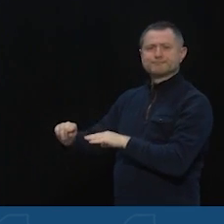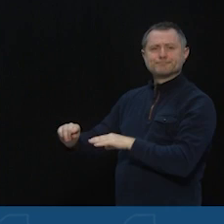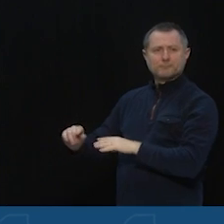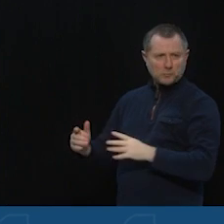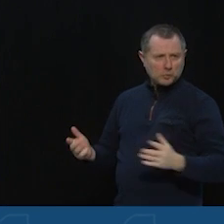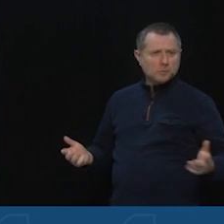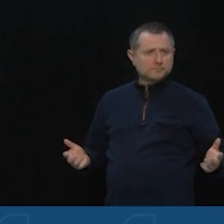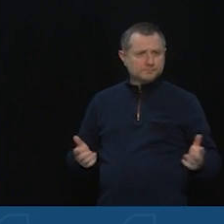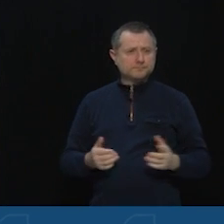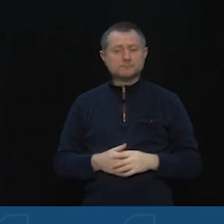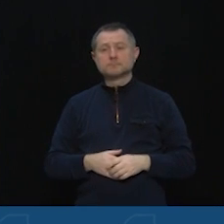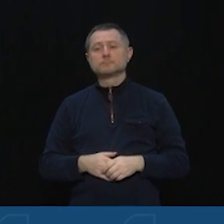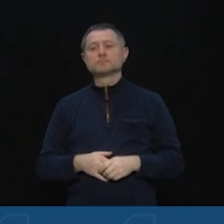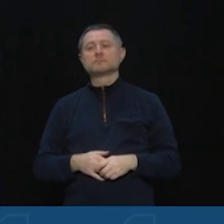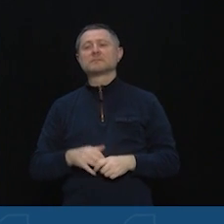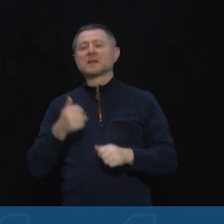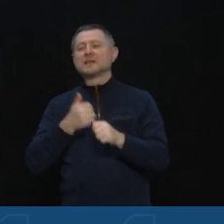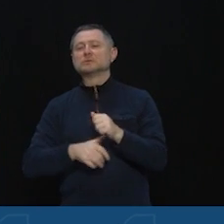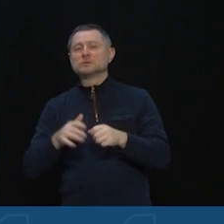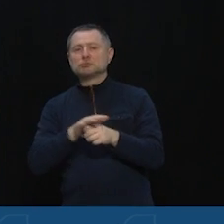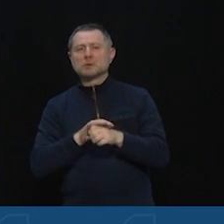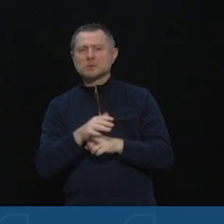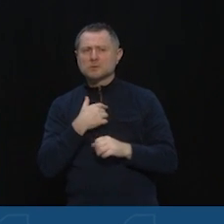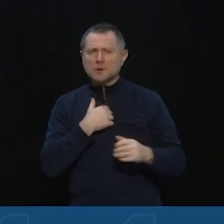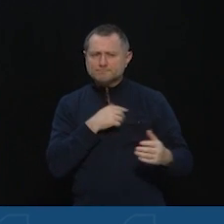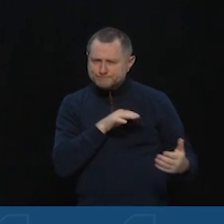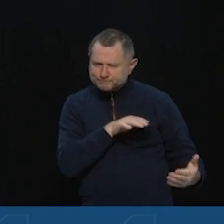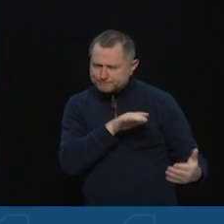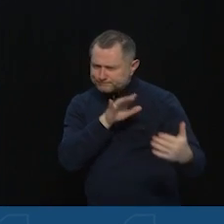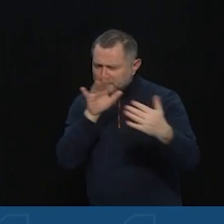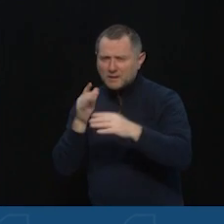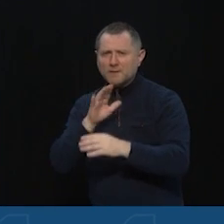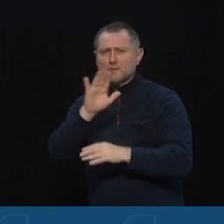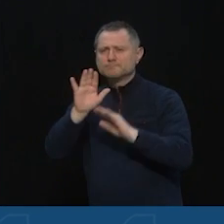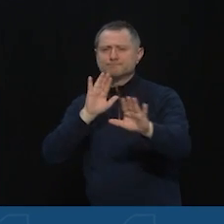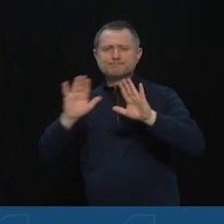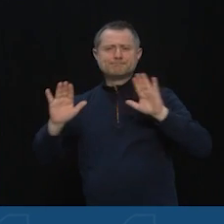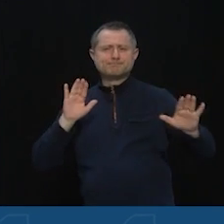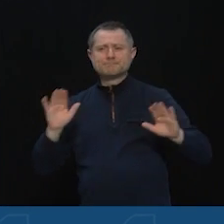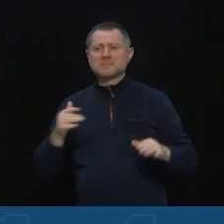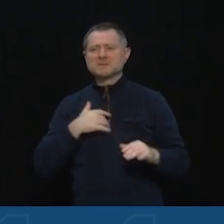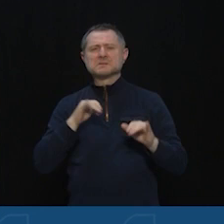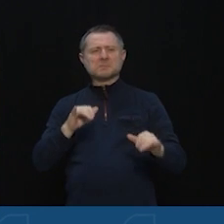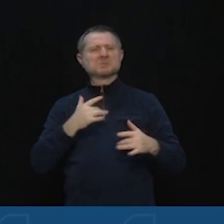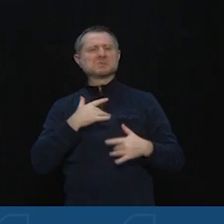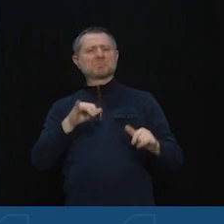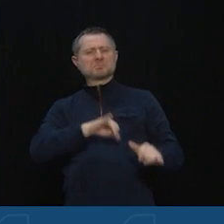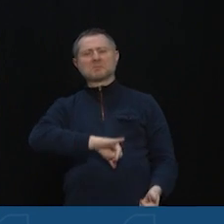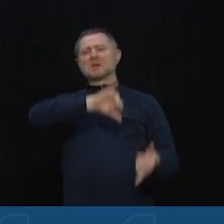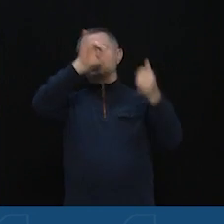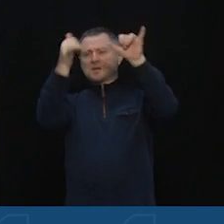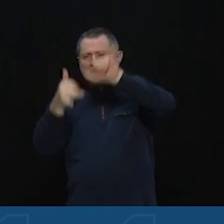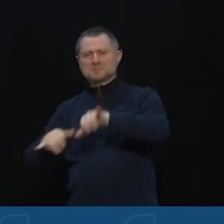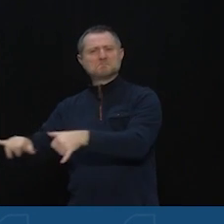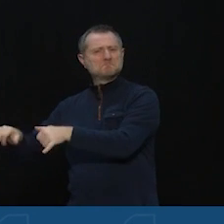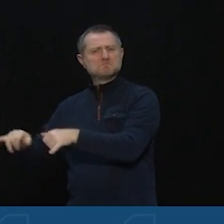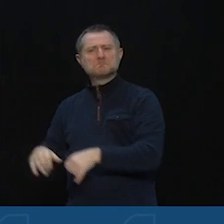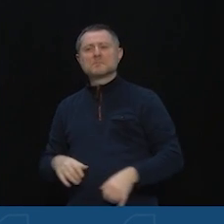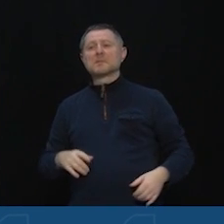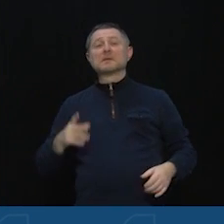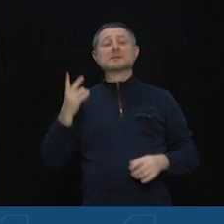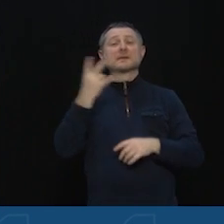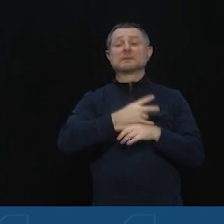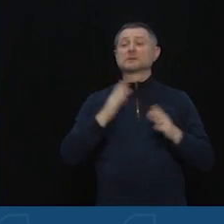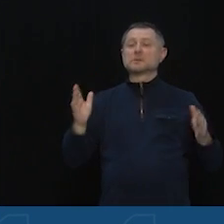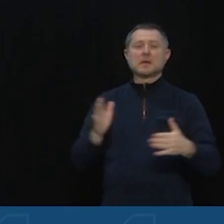We still watch the numbers in every region, largely the same trend. Our cases per 100,000. Our overall